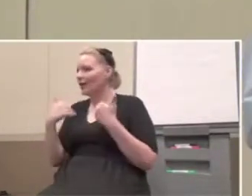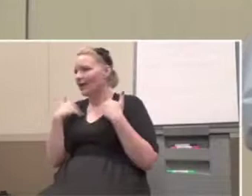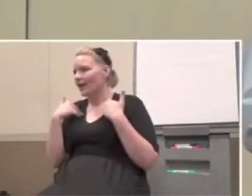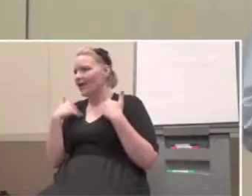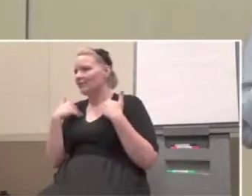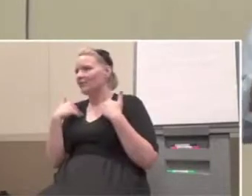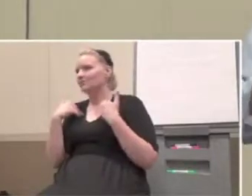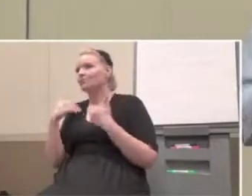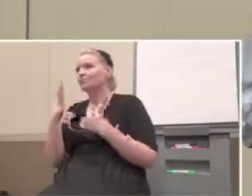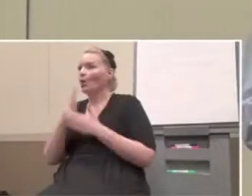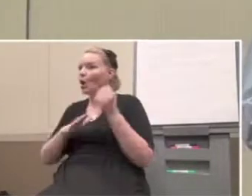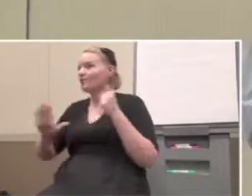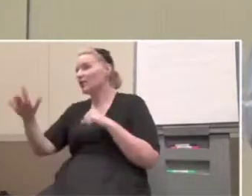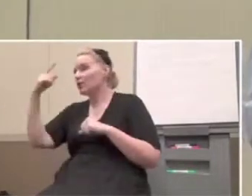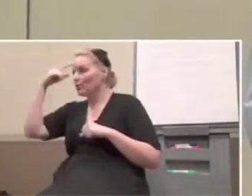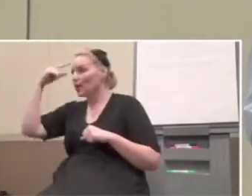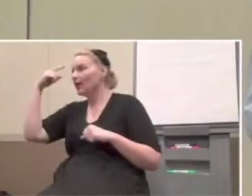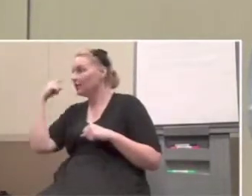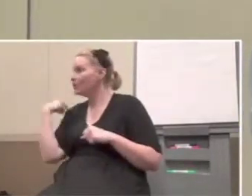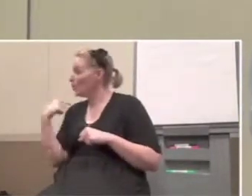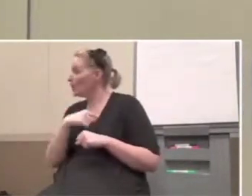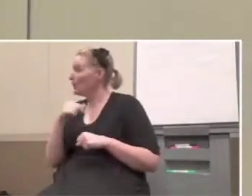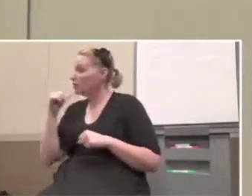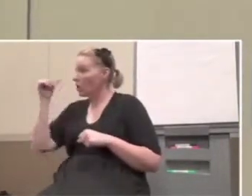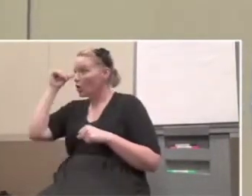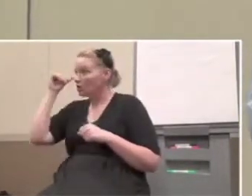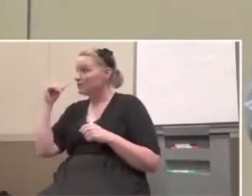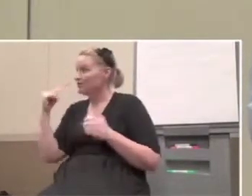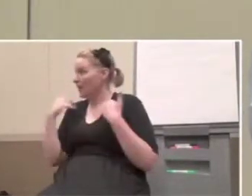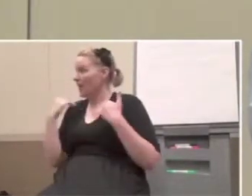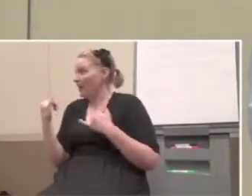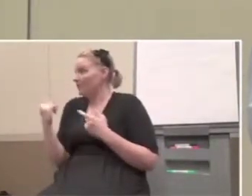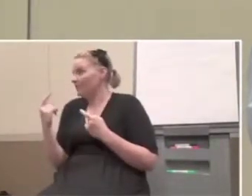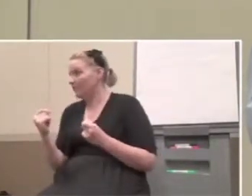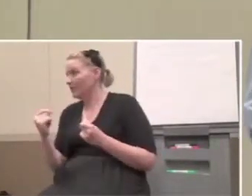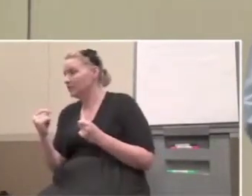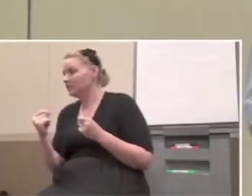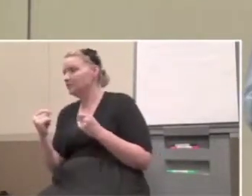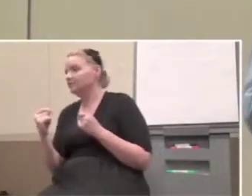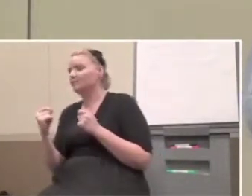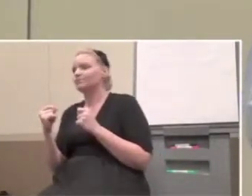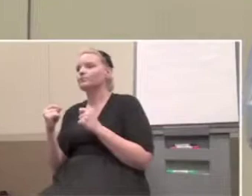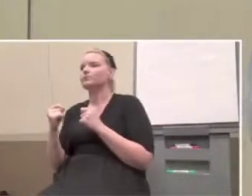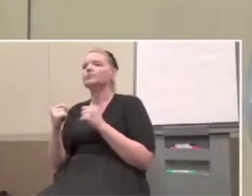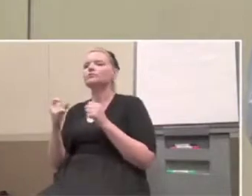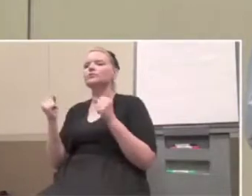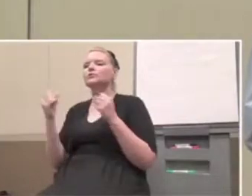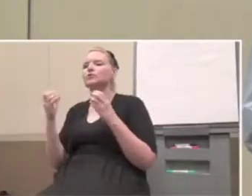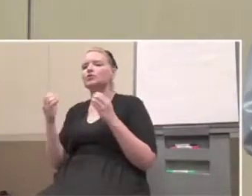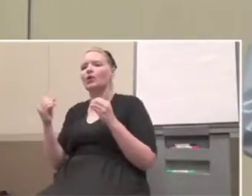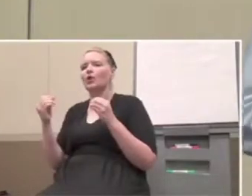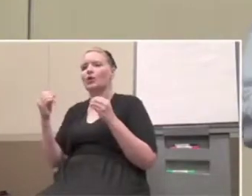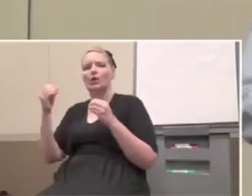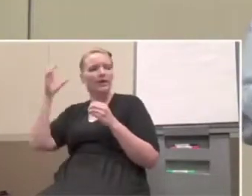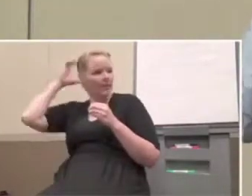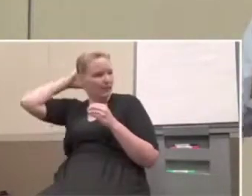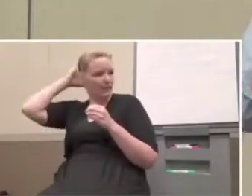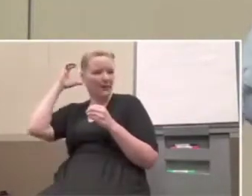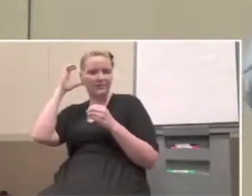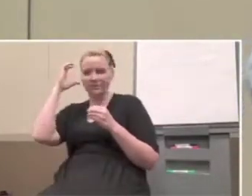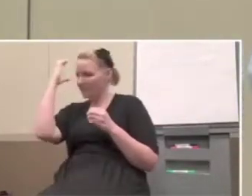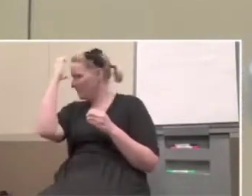brain that we as adults have. And they frequently just run off on the amygdala and the limbic system.